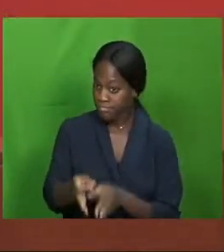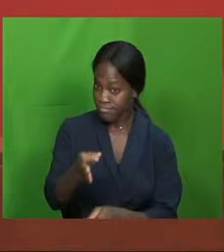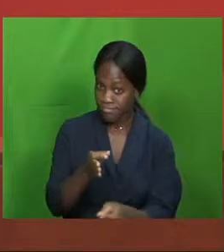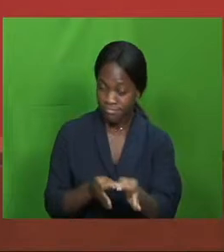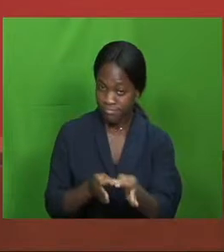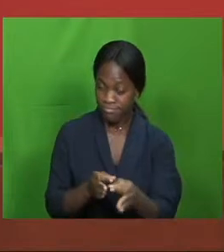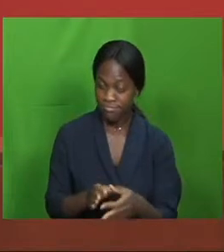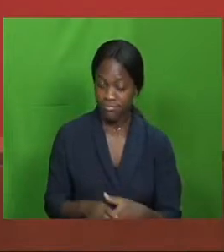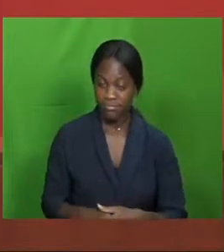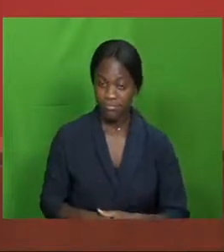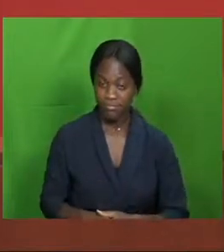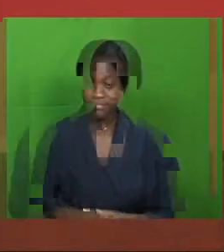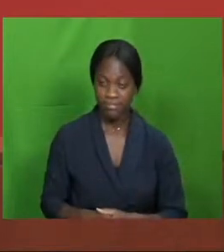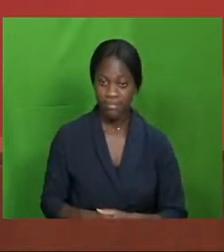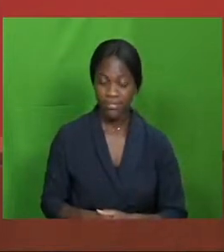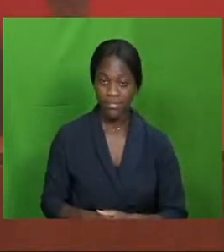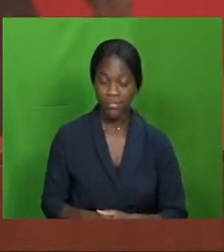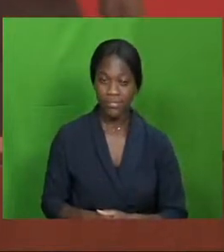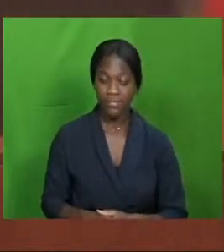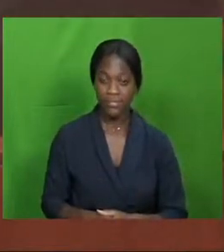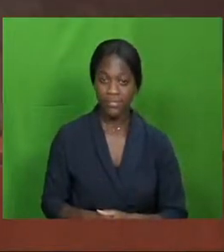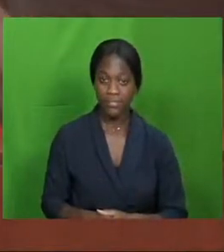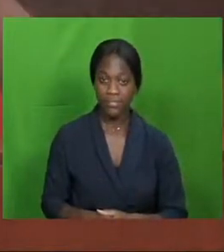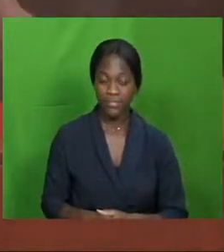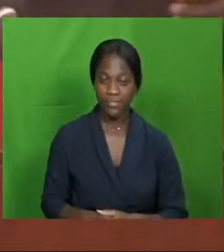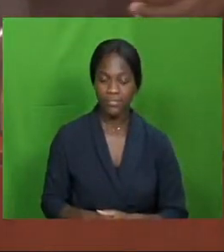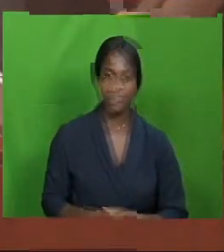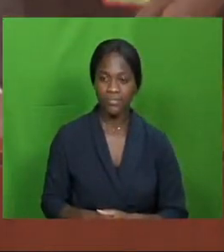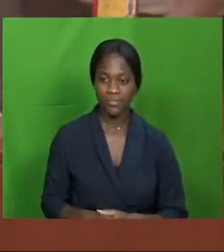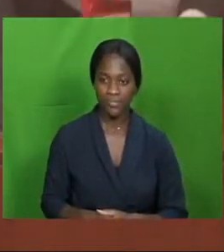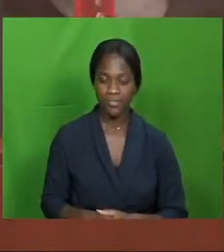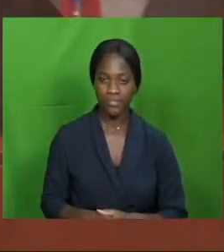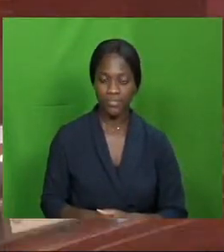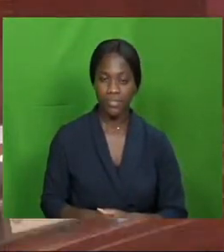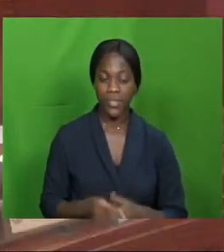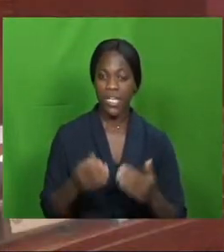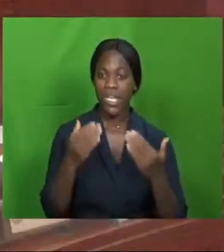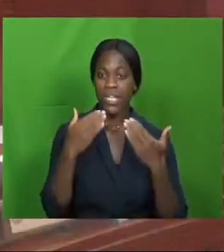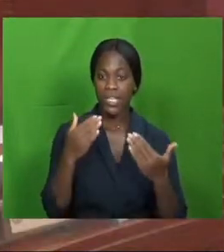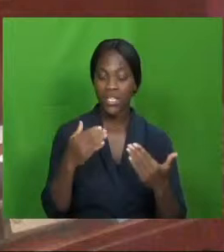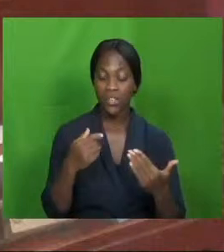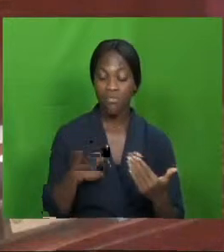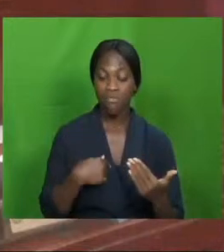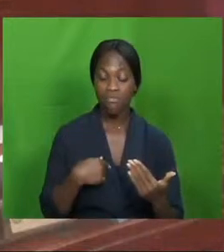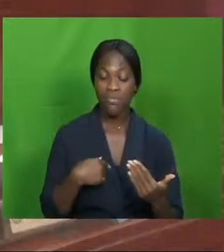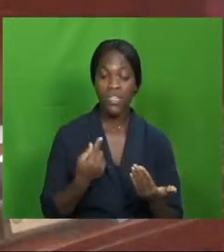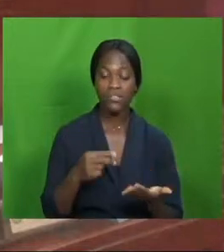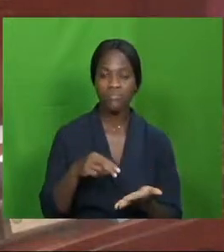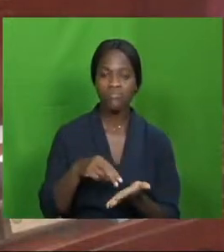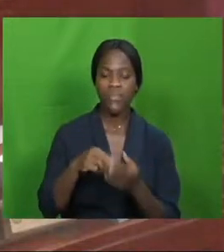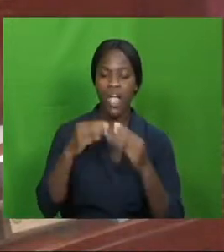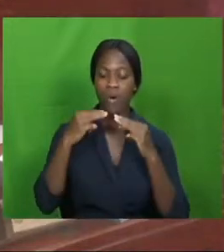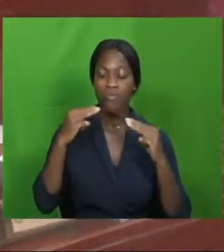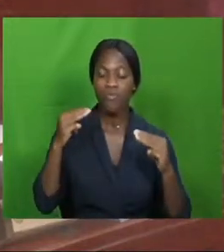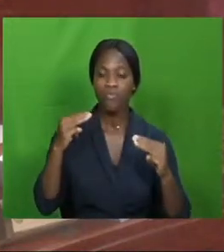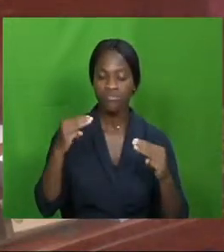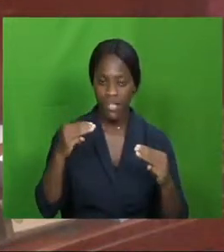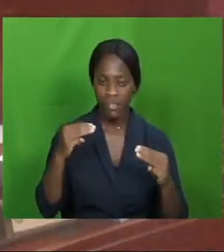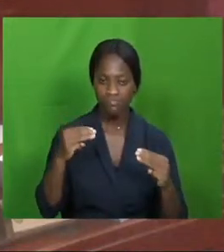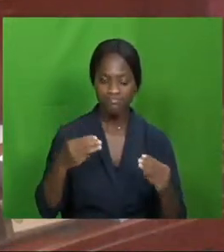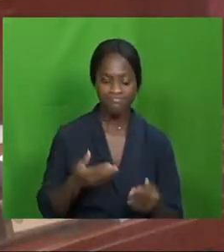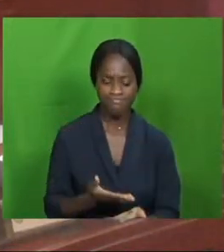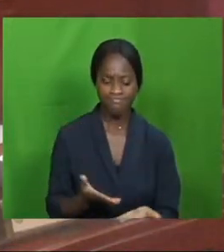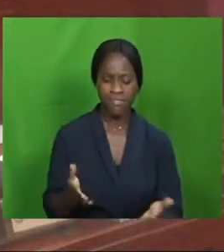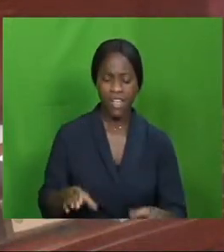on. Thank you, Mr. Speaker. I rise to move that this House adopt the report of